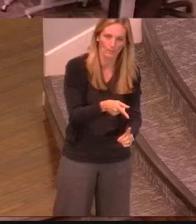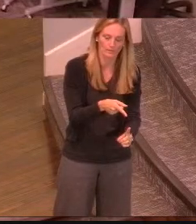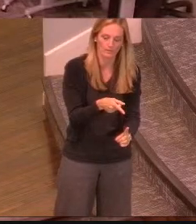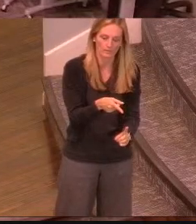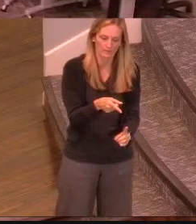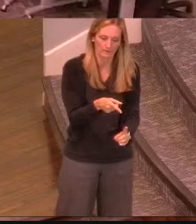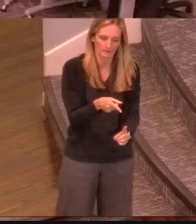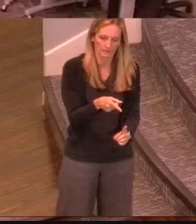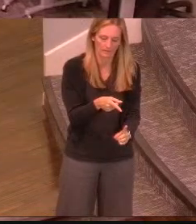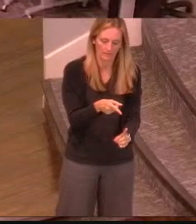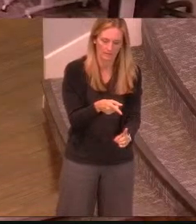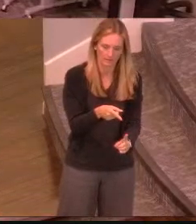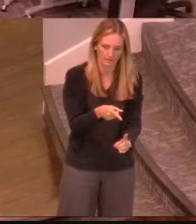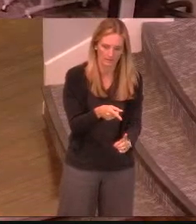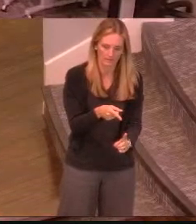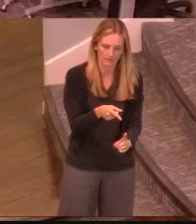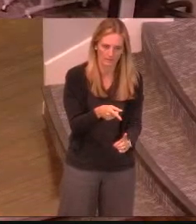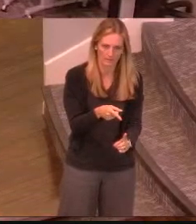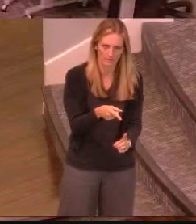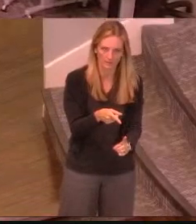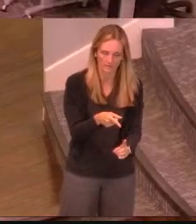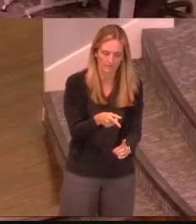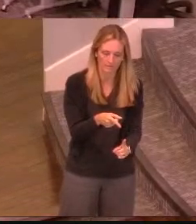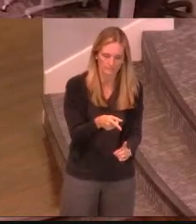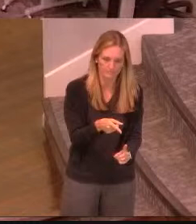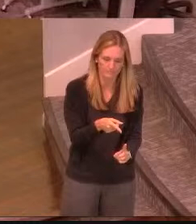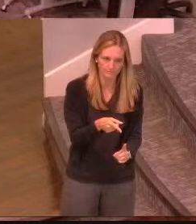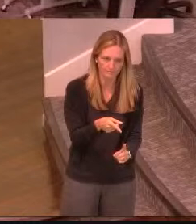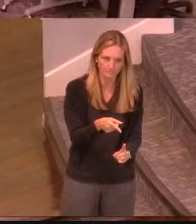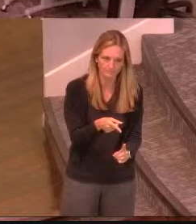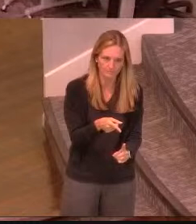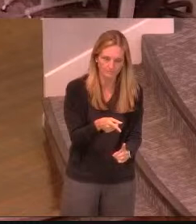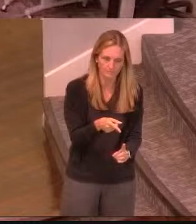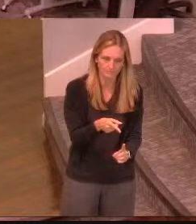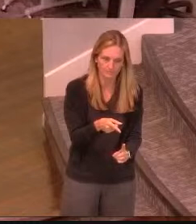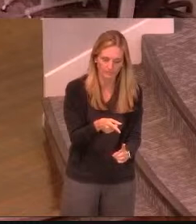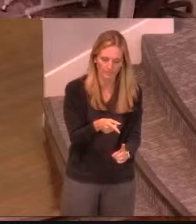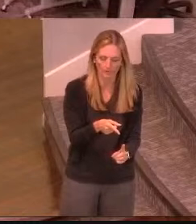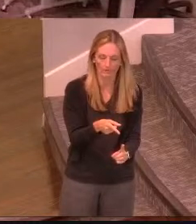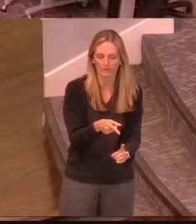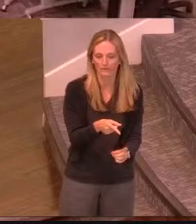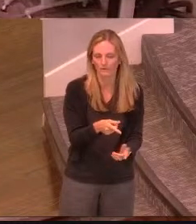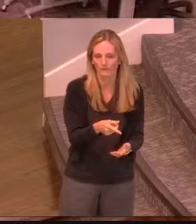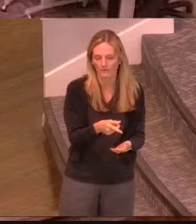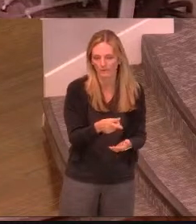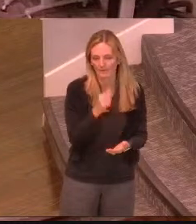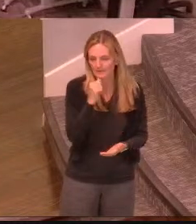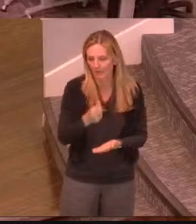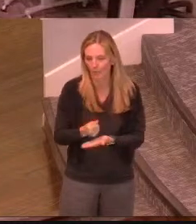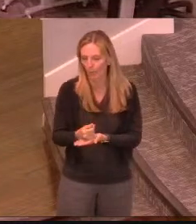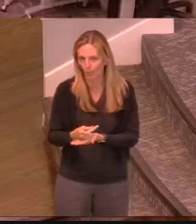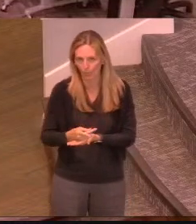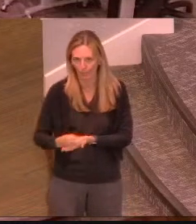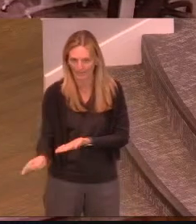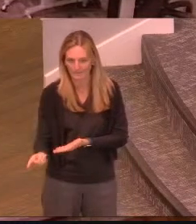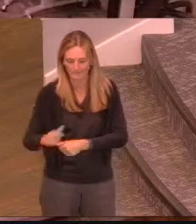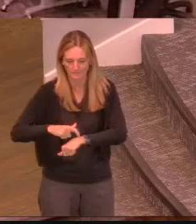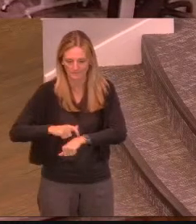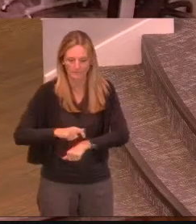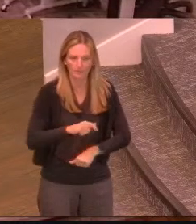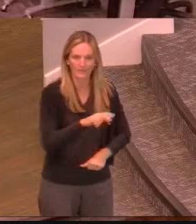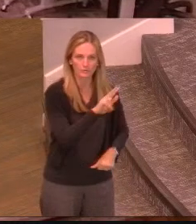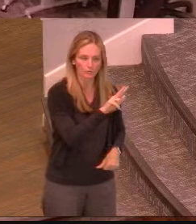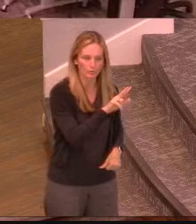wasted energy to really try to tease out those 363 because it gets at a lot